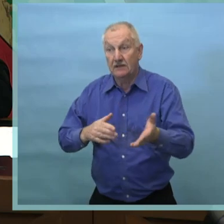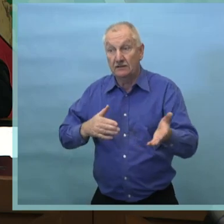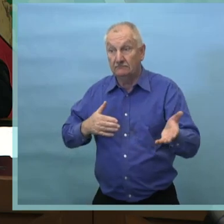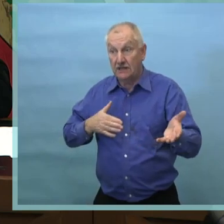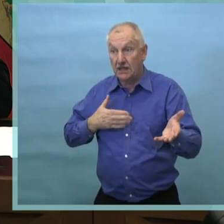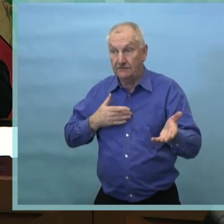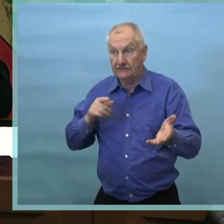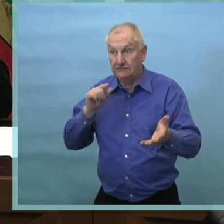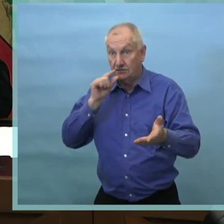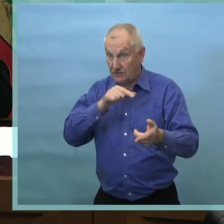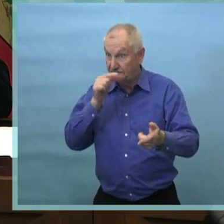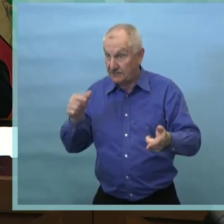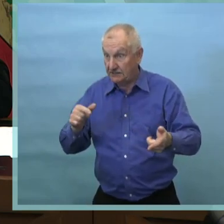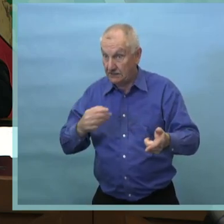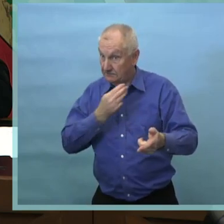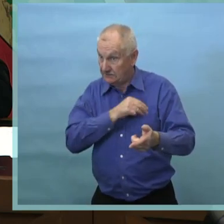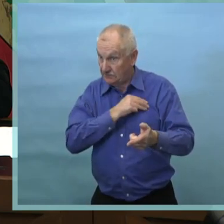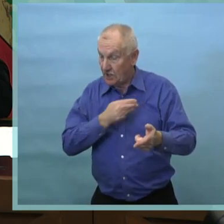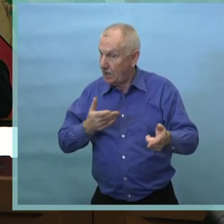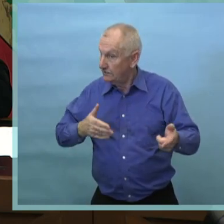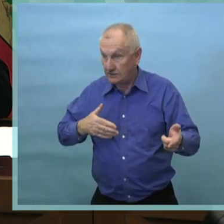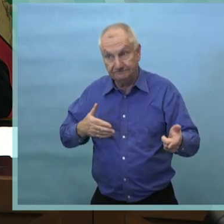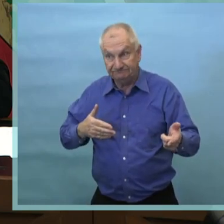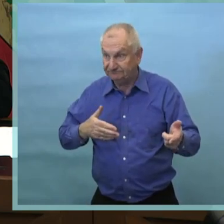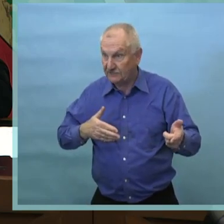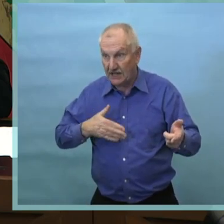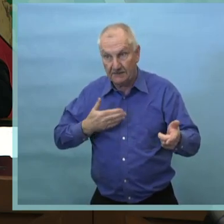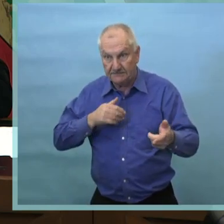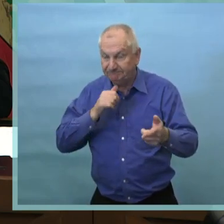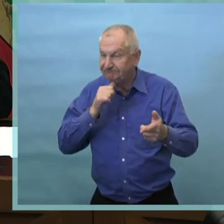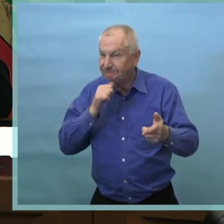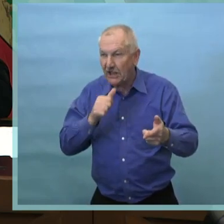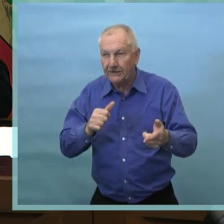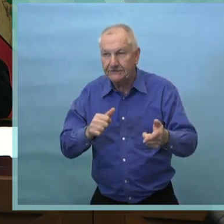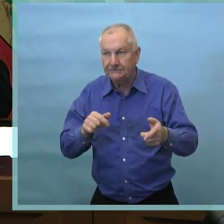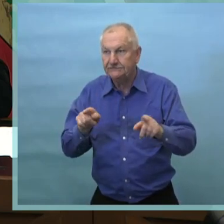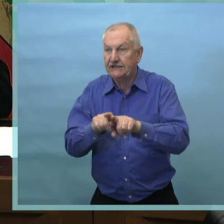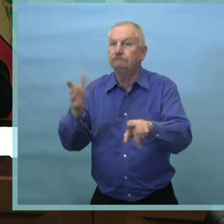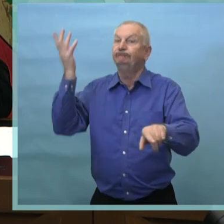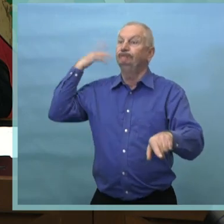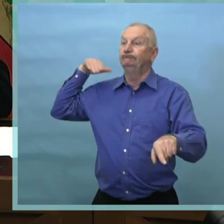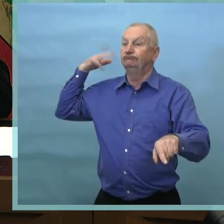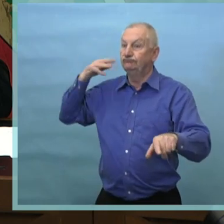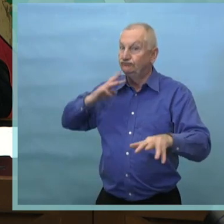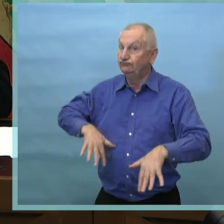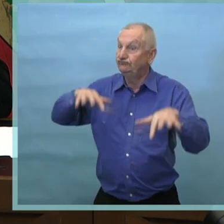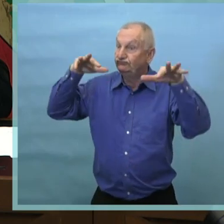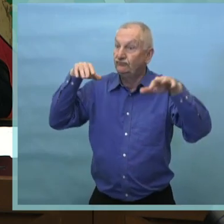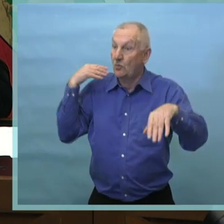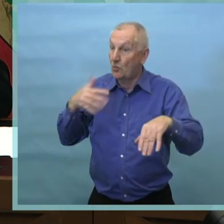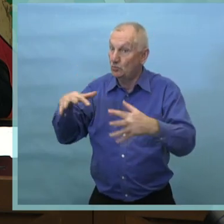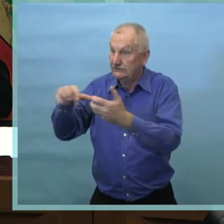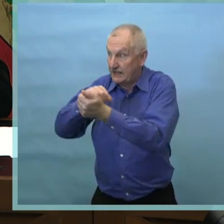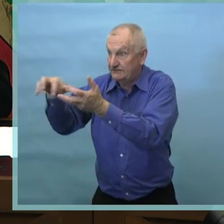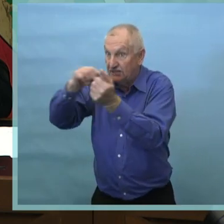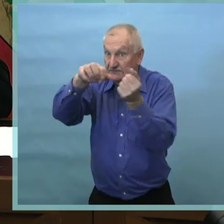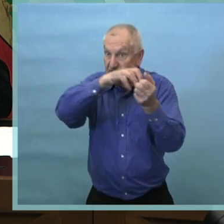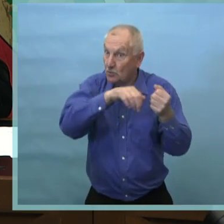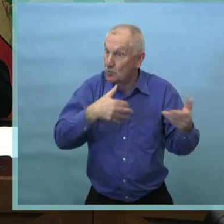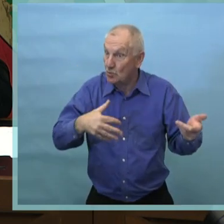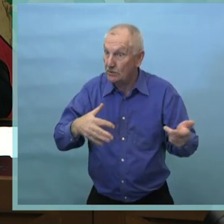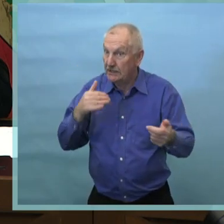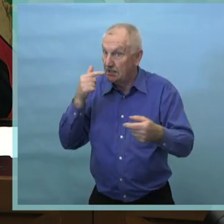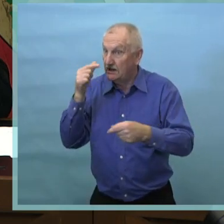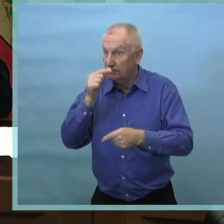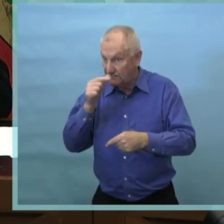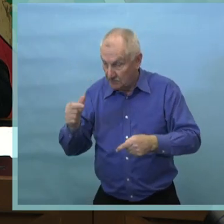pleased, that there isn't the kind of damage we've seen in years previously. Our government has also provided $8 million to